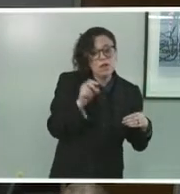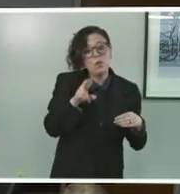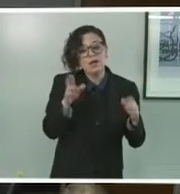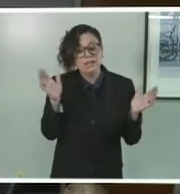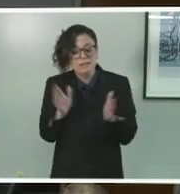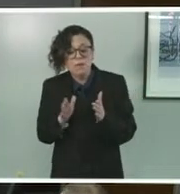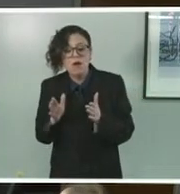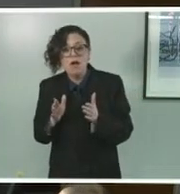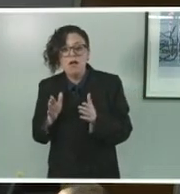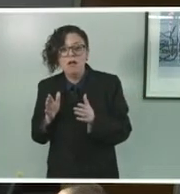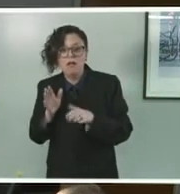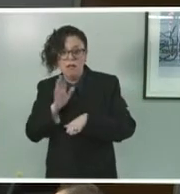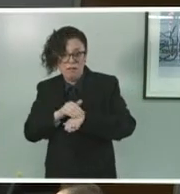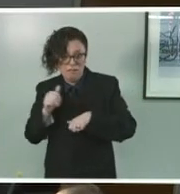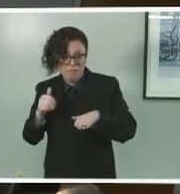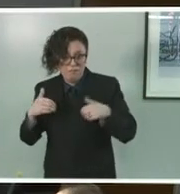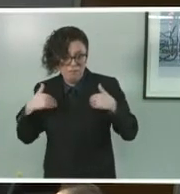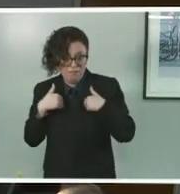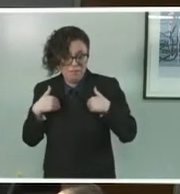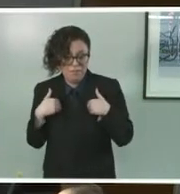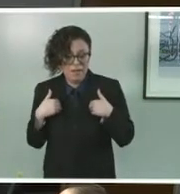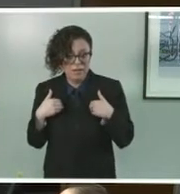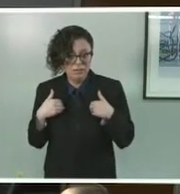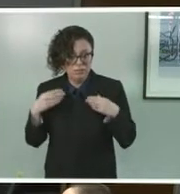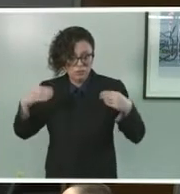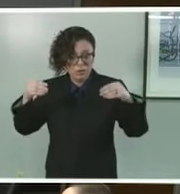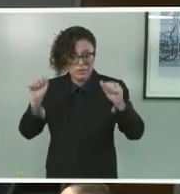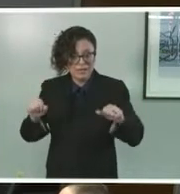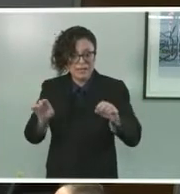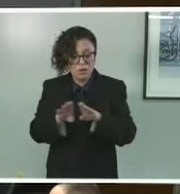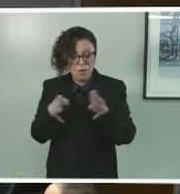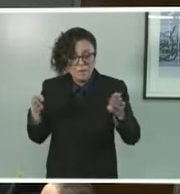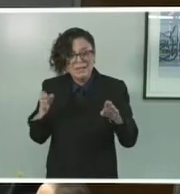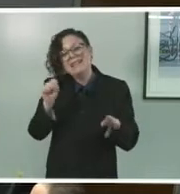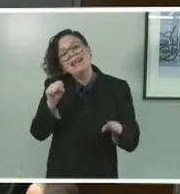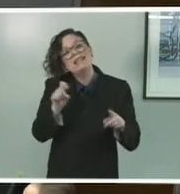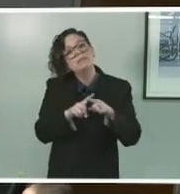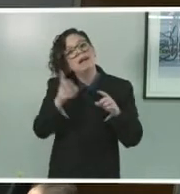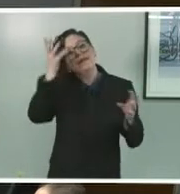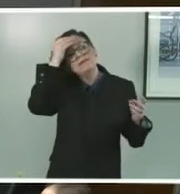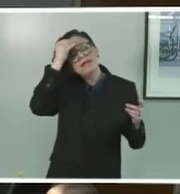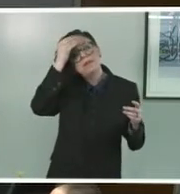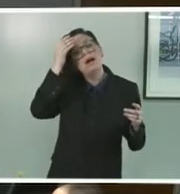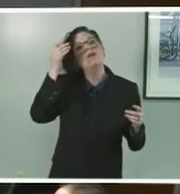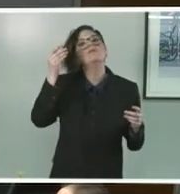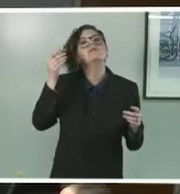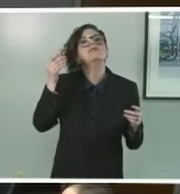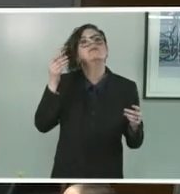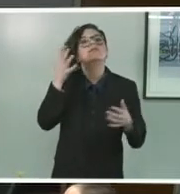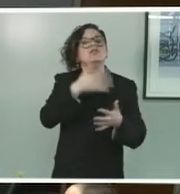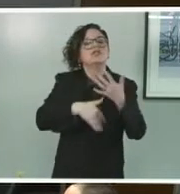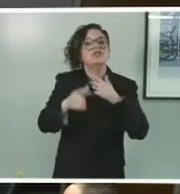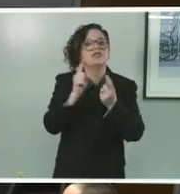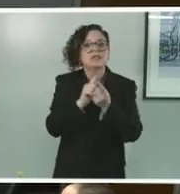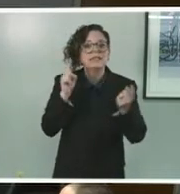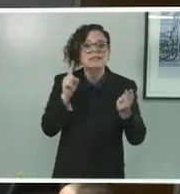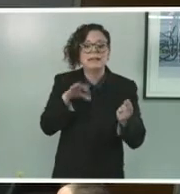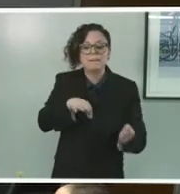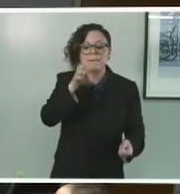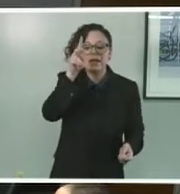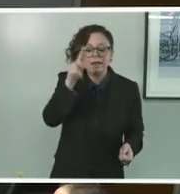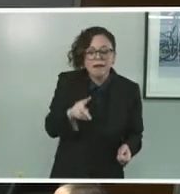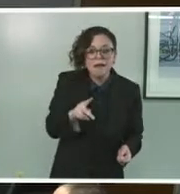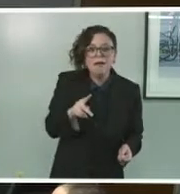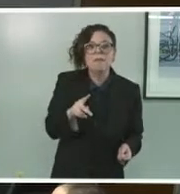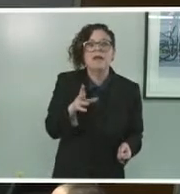open? Yes. Yes, but keep in mind, social distancing and pickup and curbside type rules